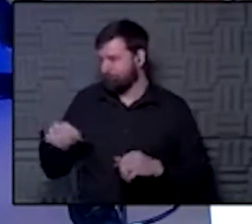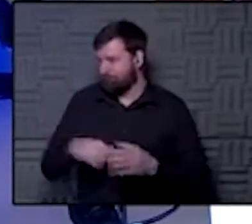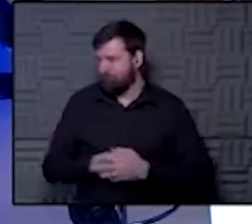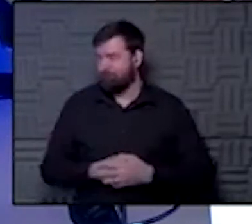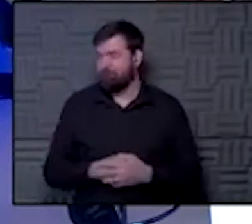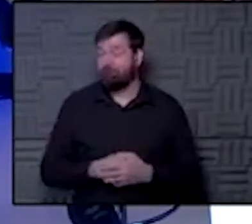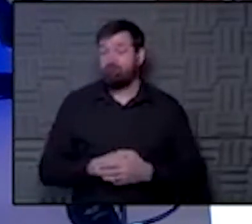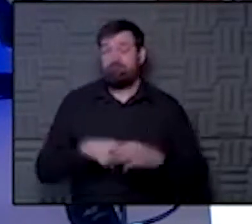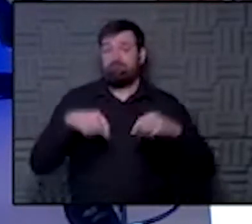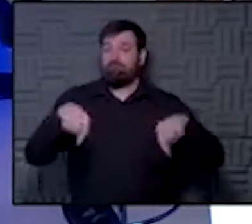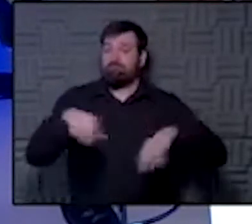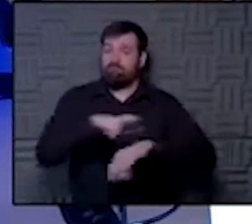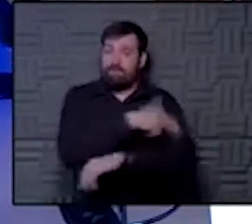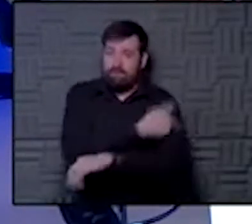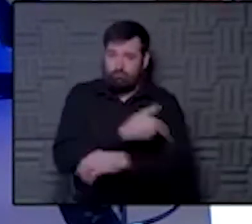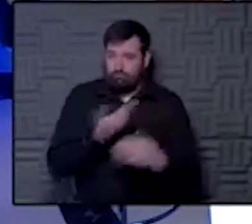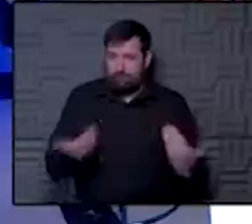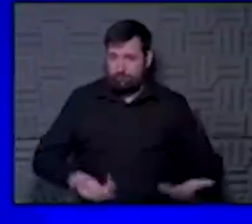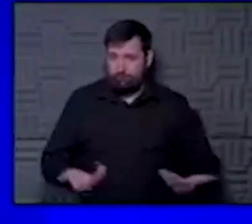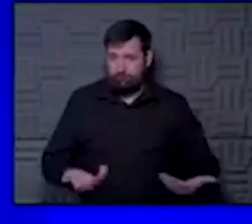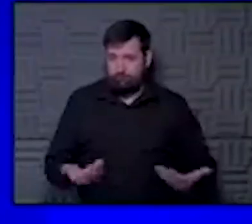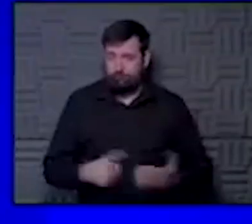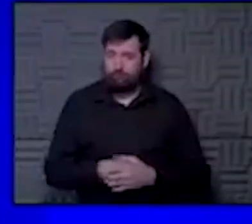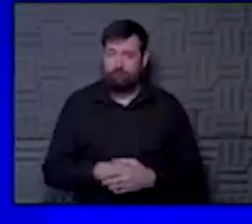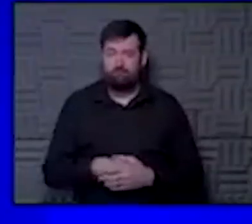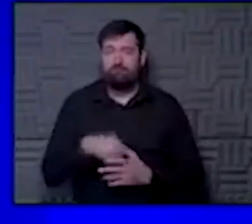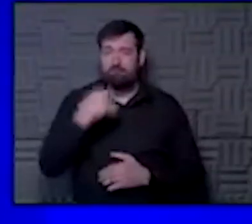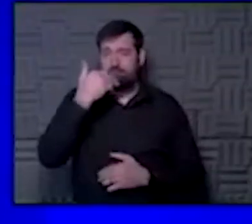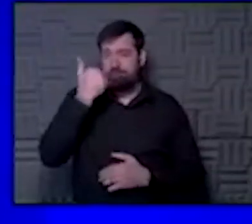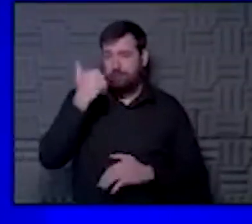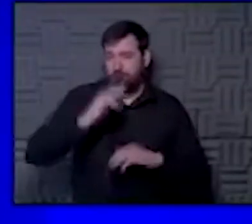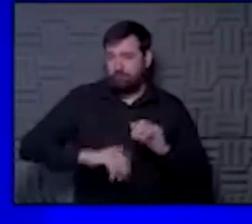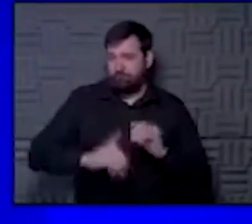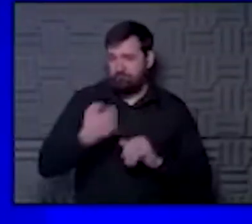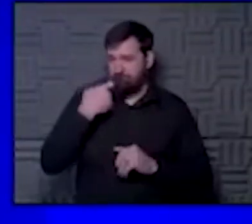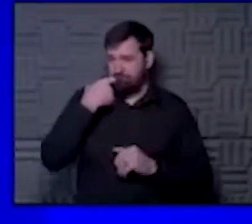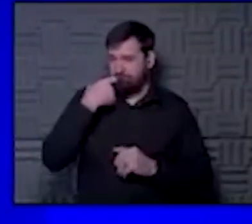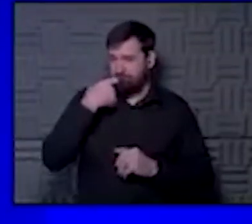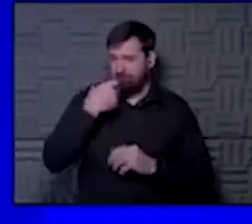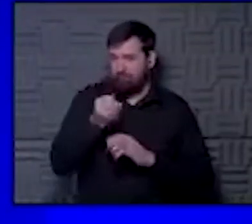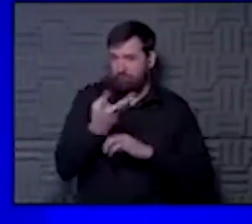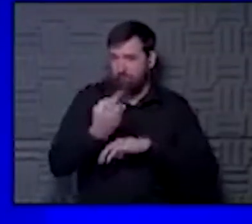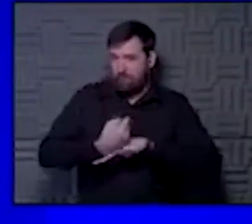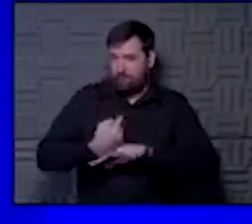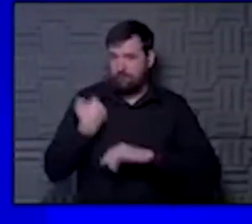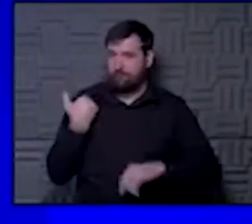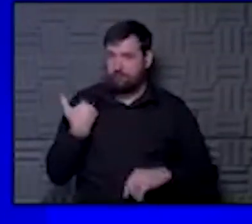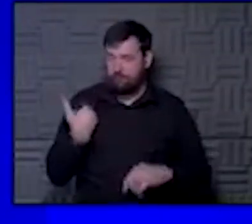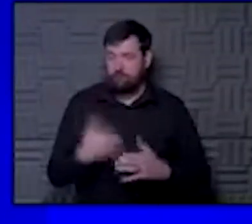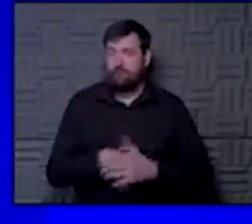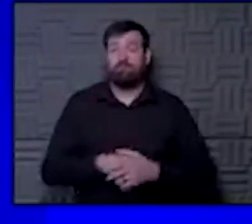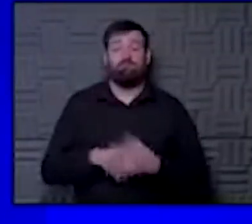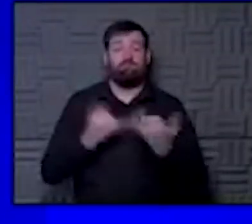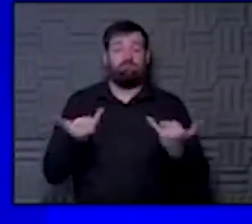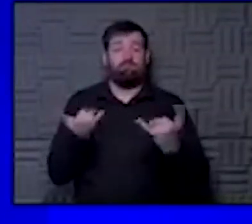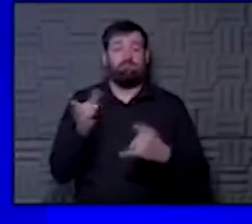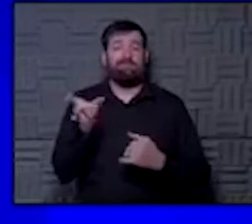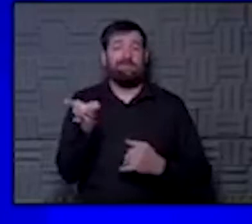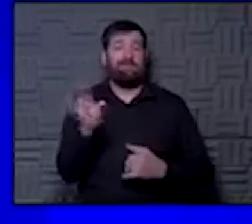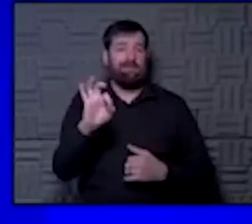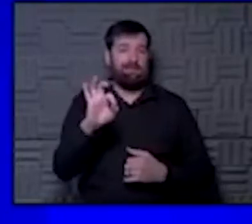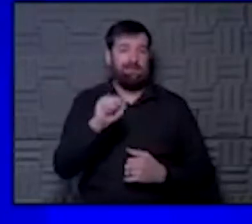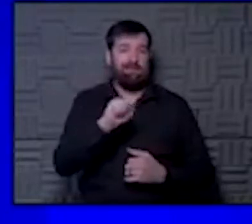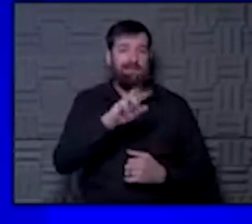Certainly for our hospitalizations here at the health system, it's a lot better than it was a few days ago. We only have 89